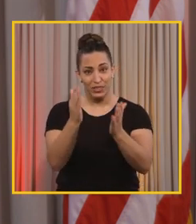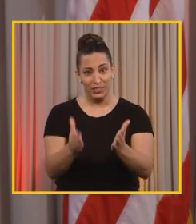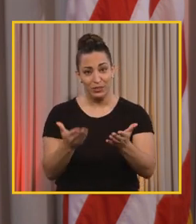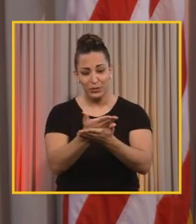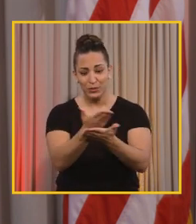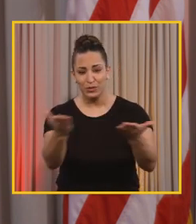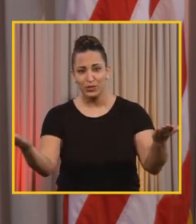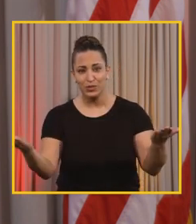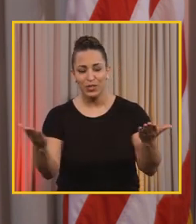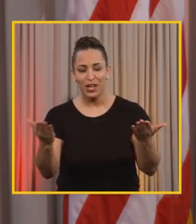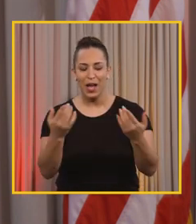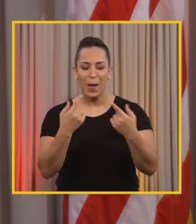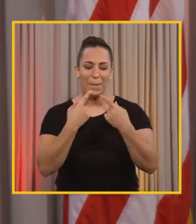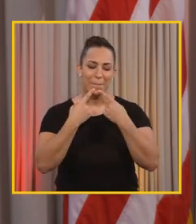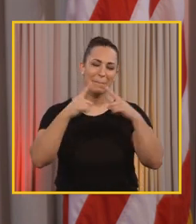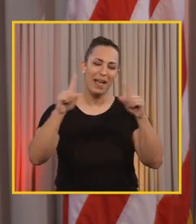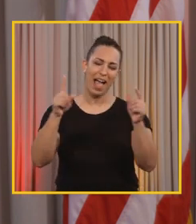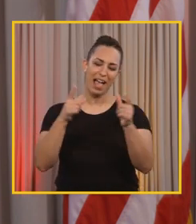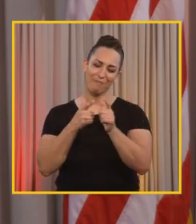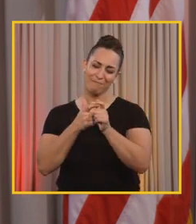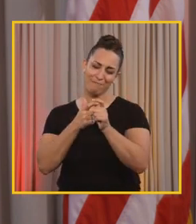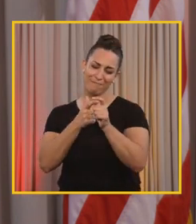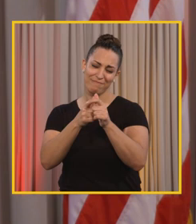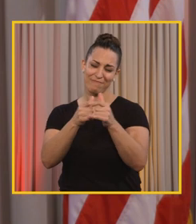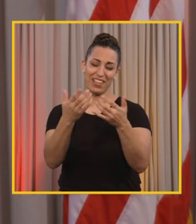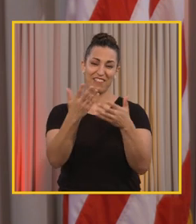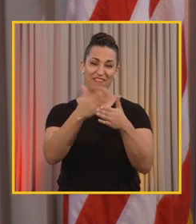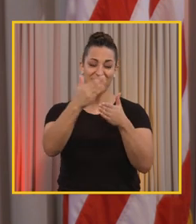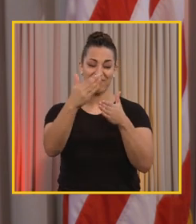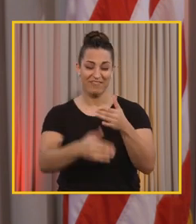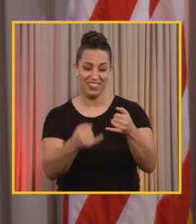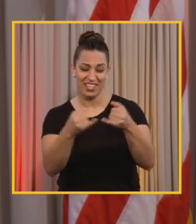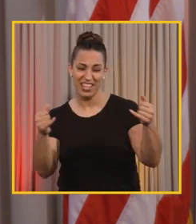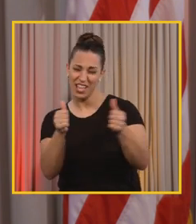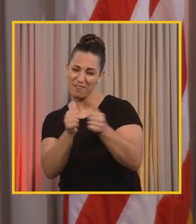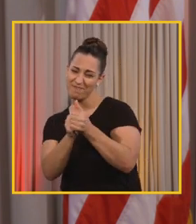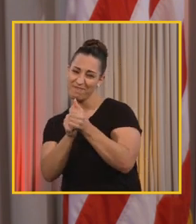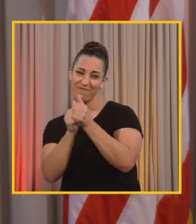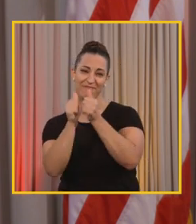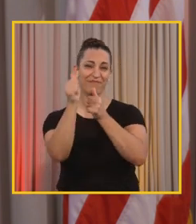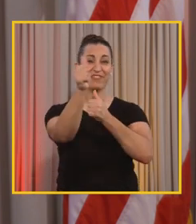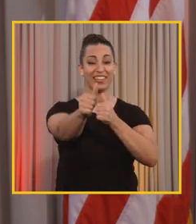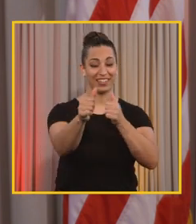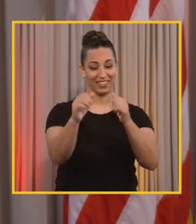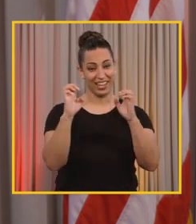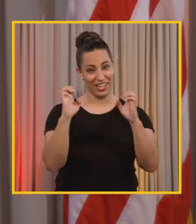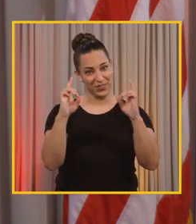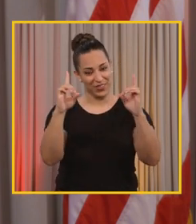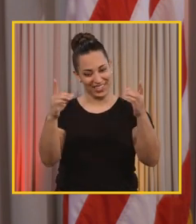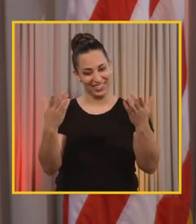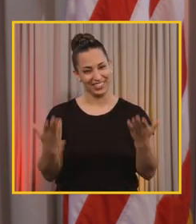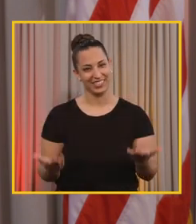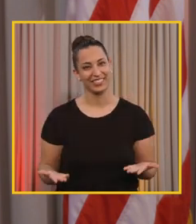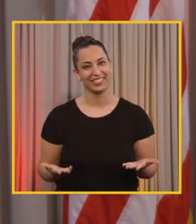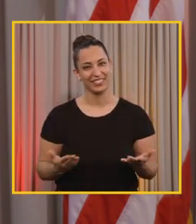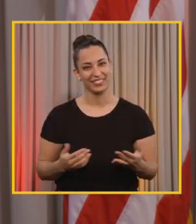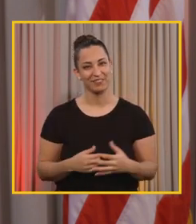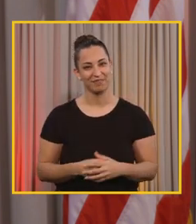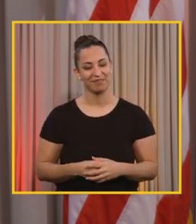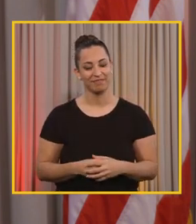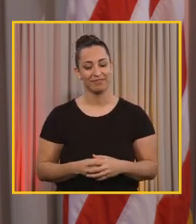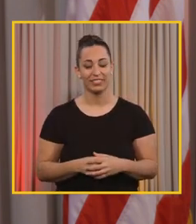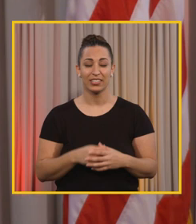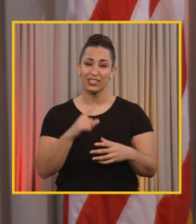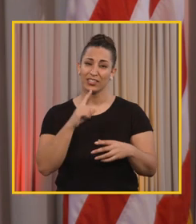Hartnell education, despite being suddenly told to learn remotely and adapt